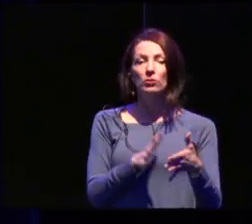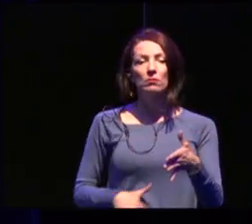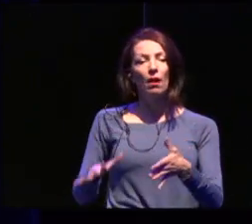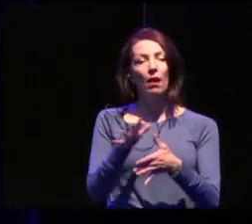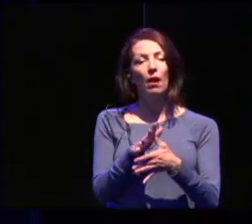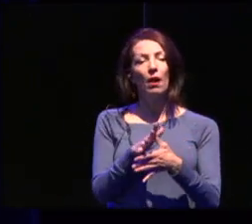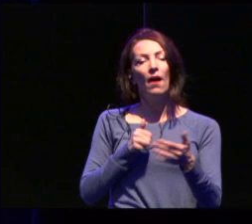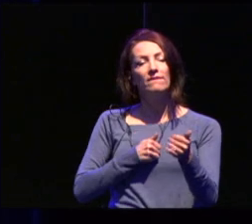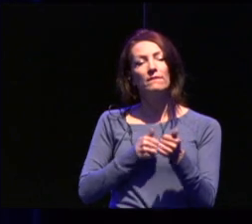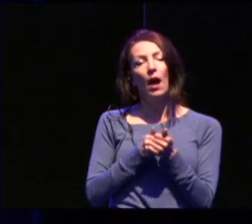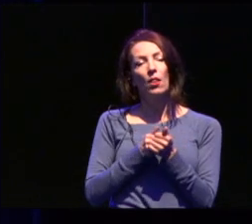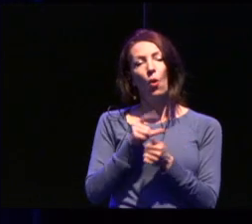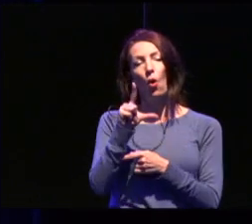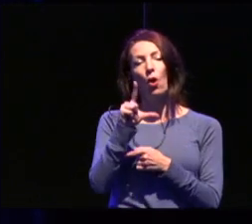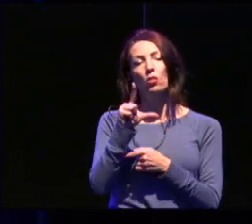soul.